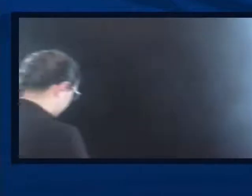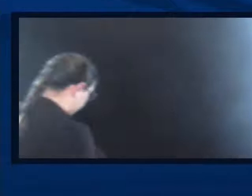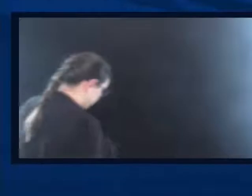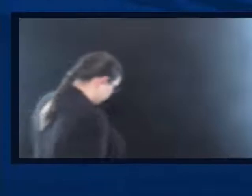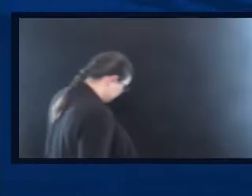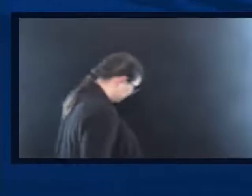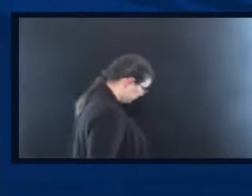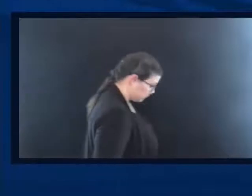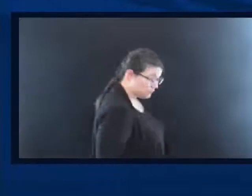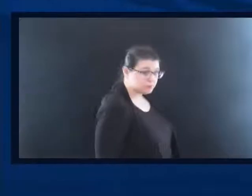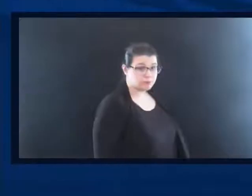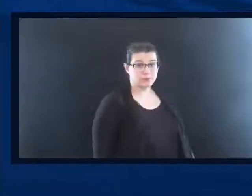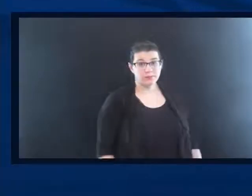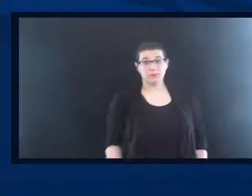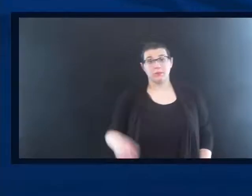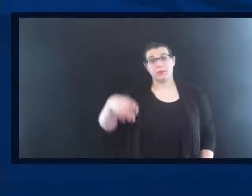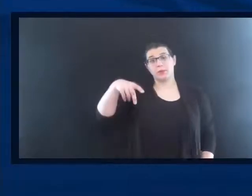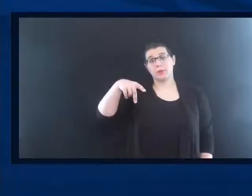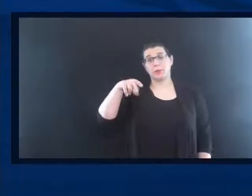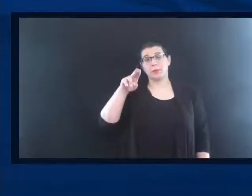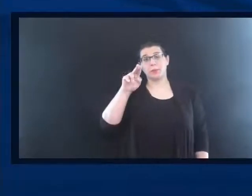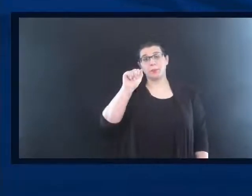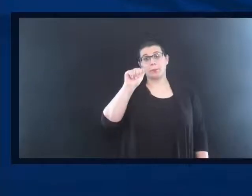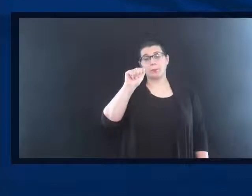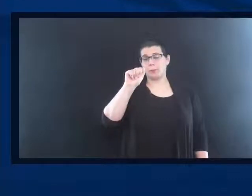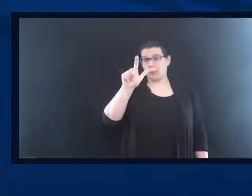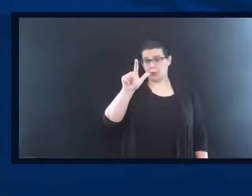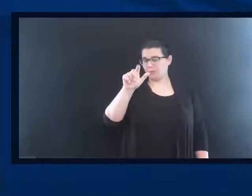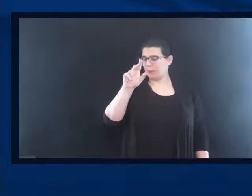Thank you, Bob. Next, we'll go to Paul Mullen with WCBC.